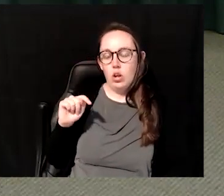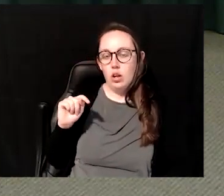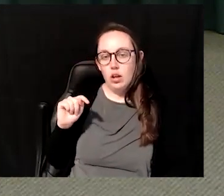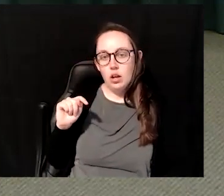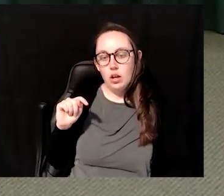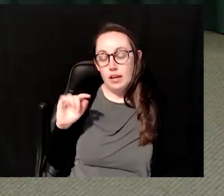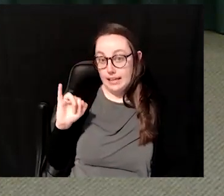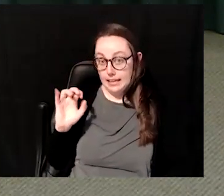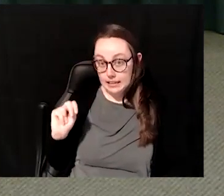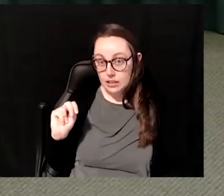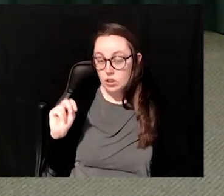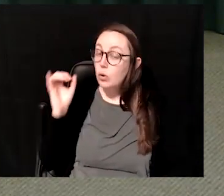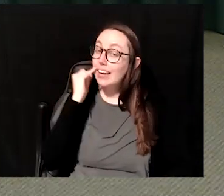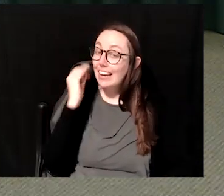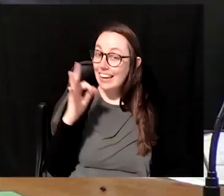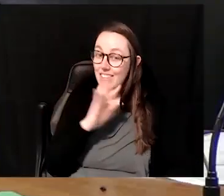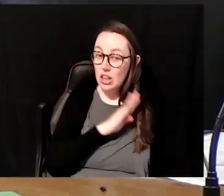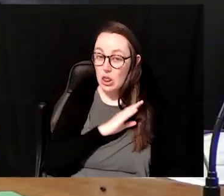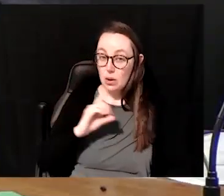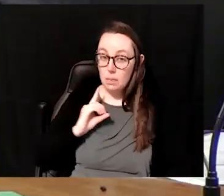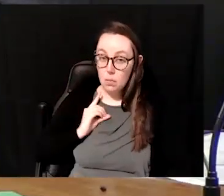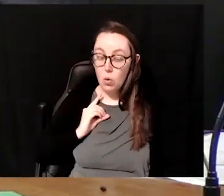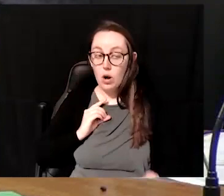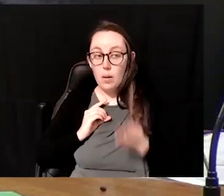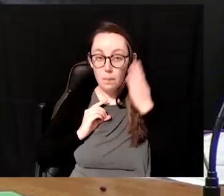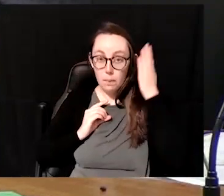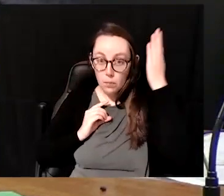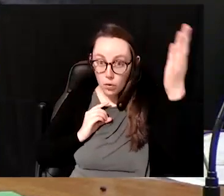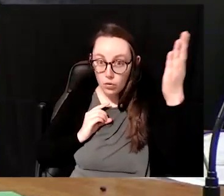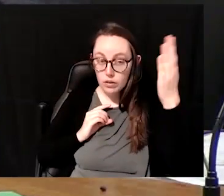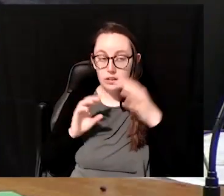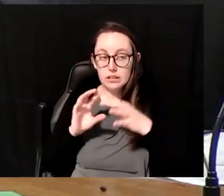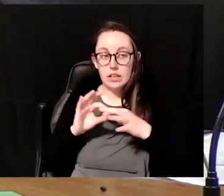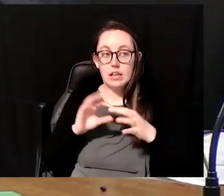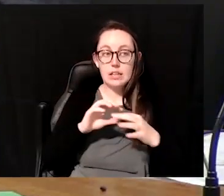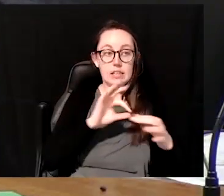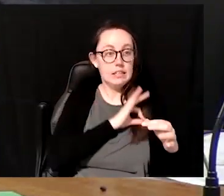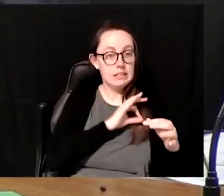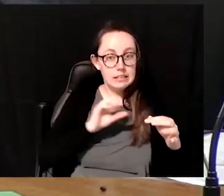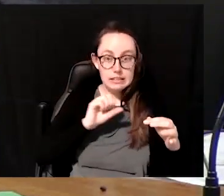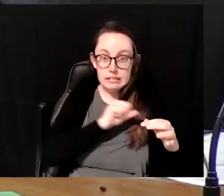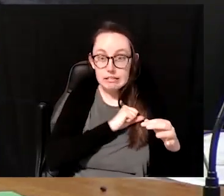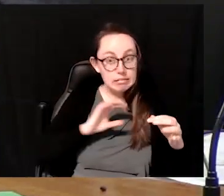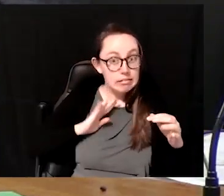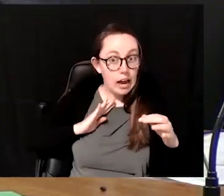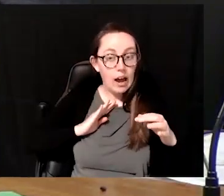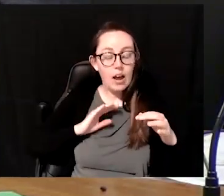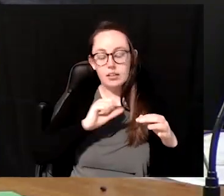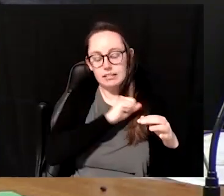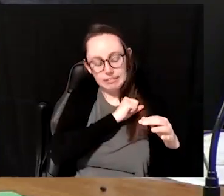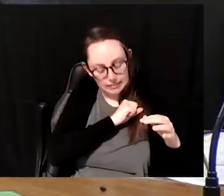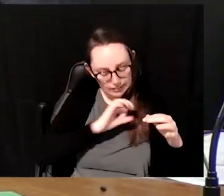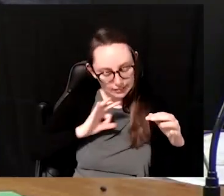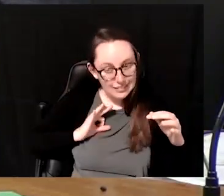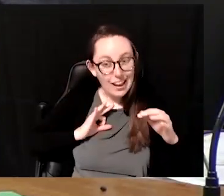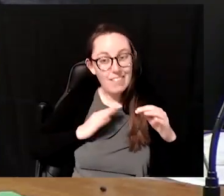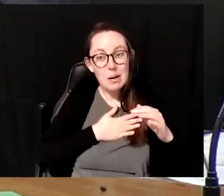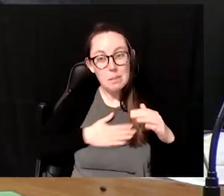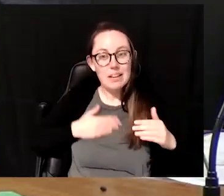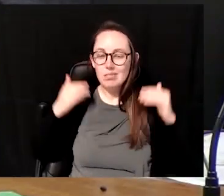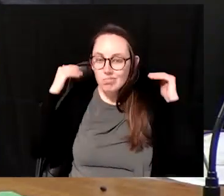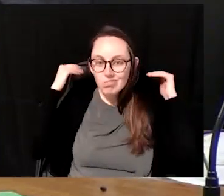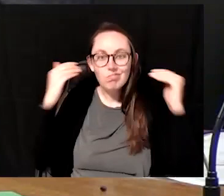said um uh uh staff please move immediately in hiring using uh our emergency